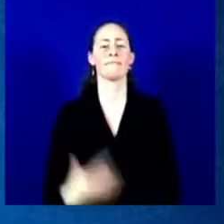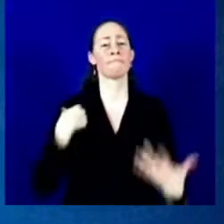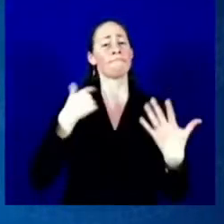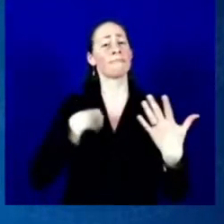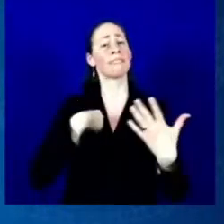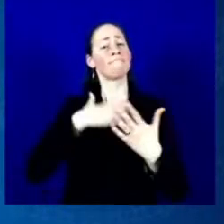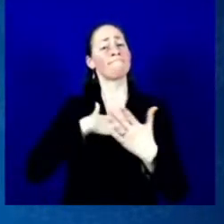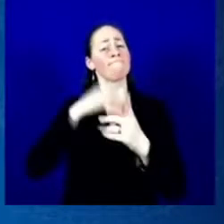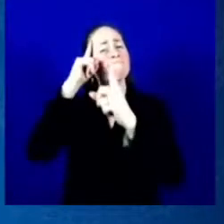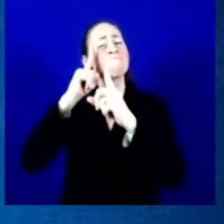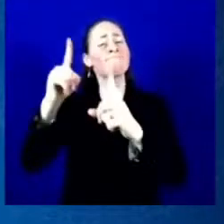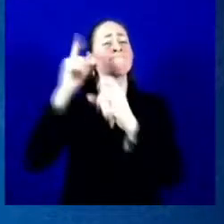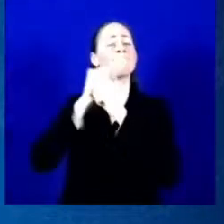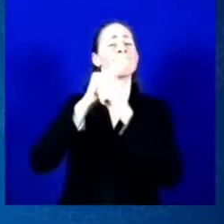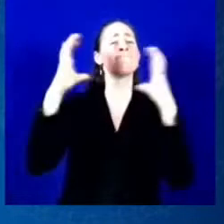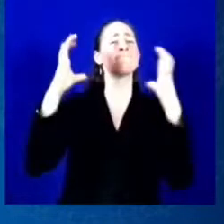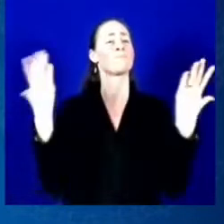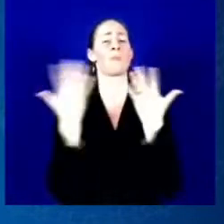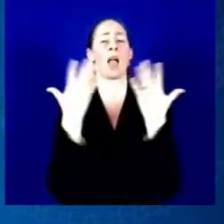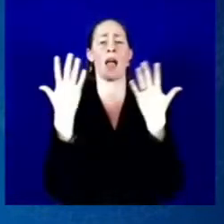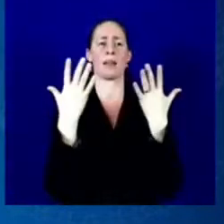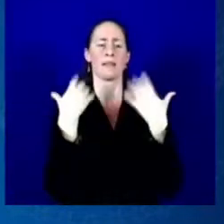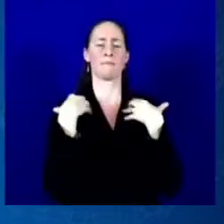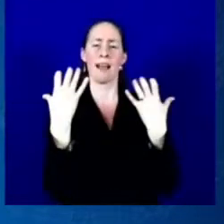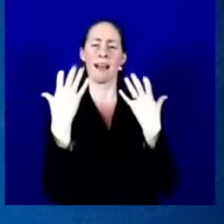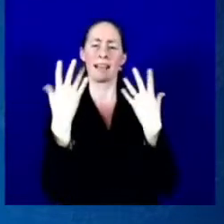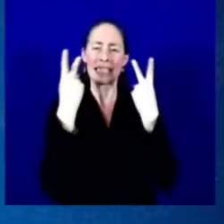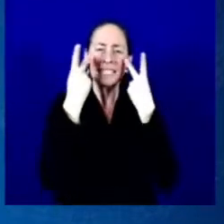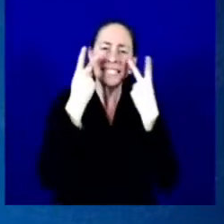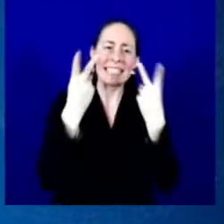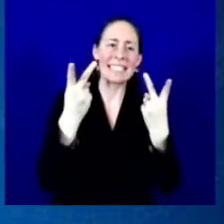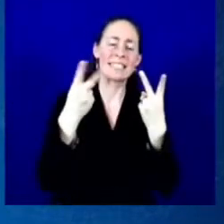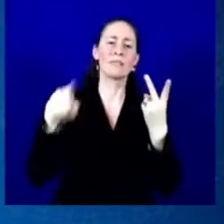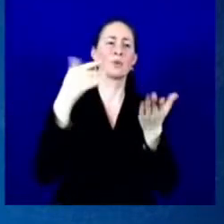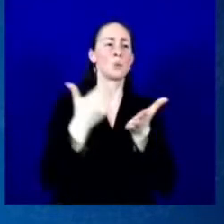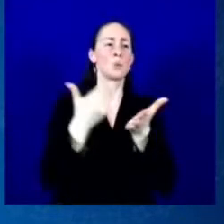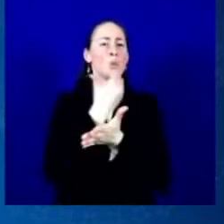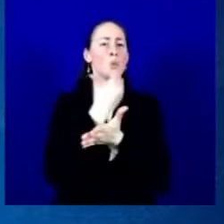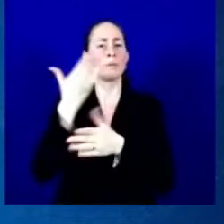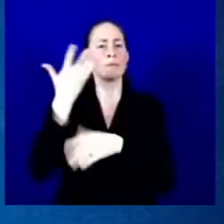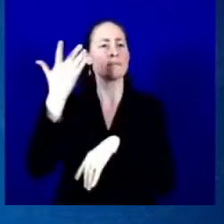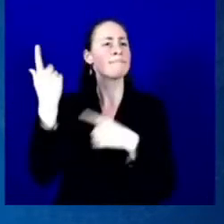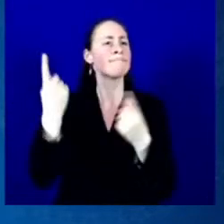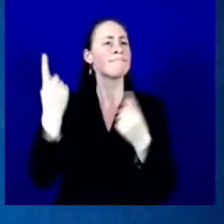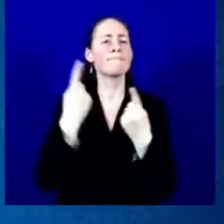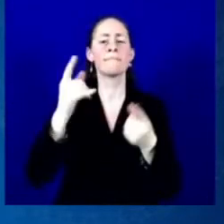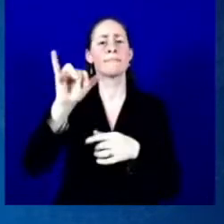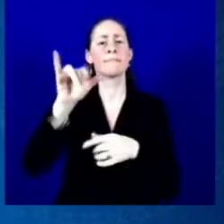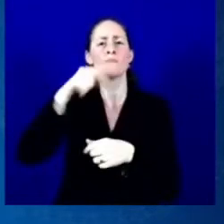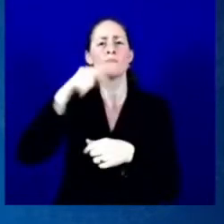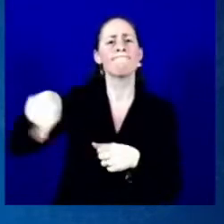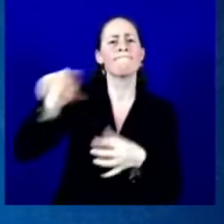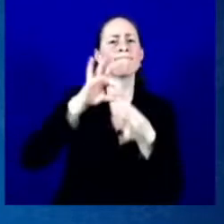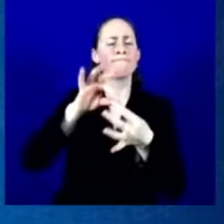prevent, detect, and treat diseases like Alzheimer's, diabetes, and cancer.